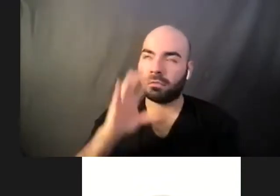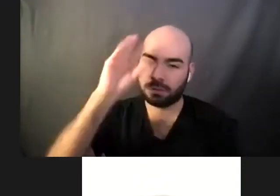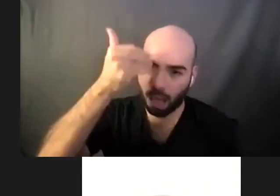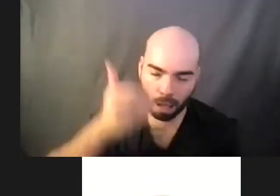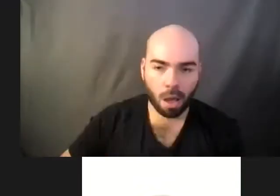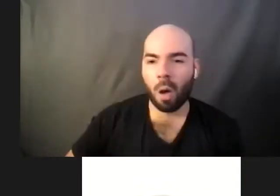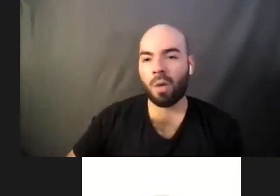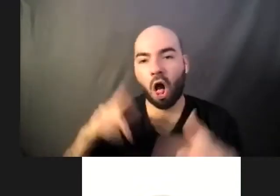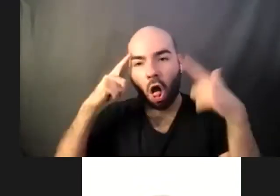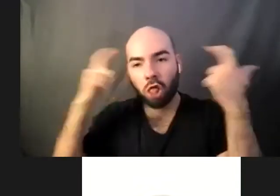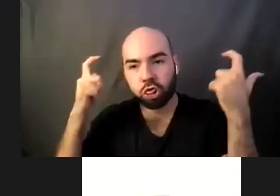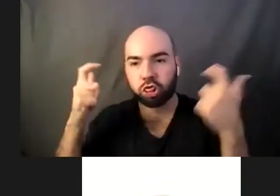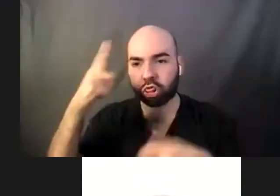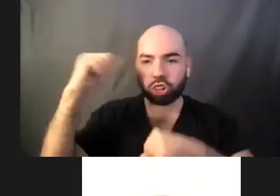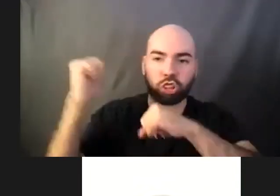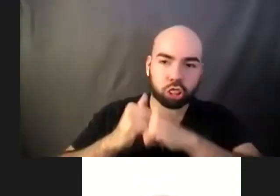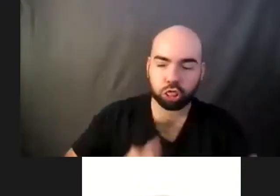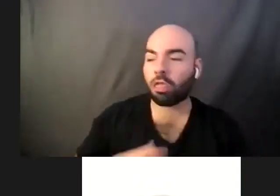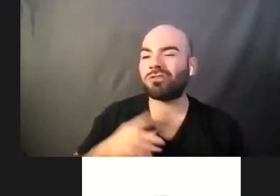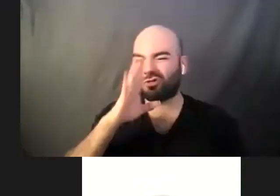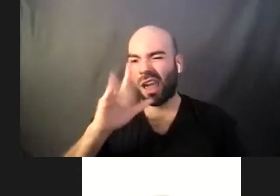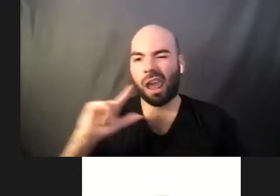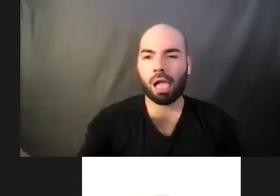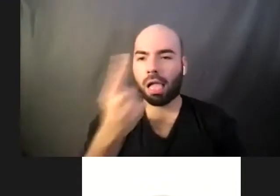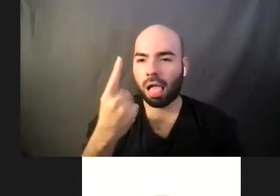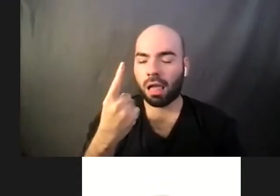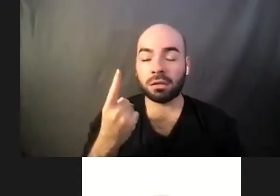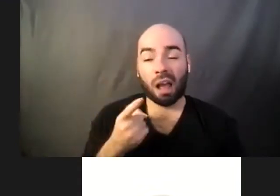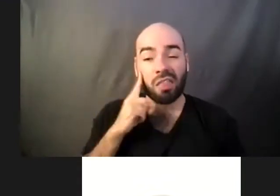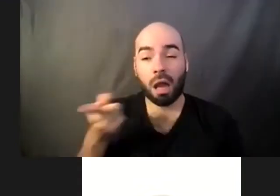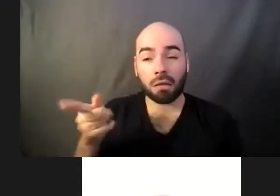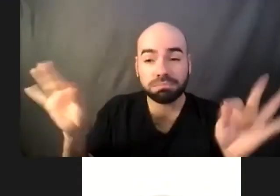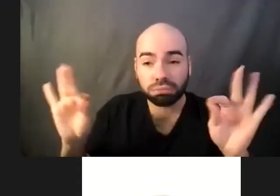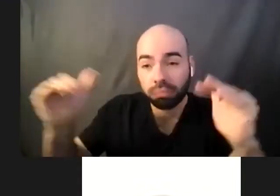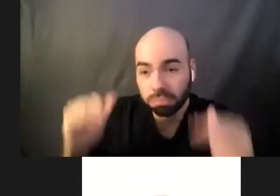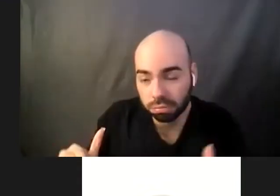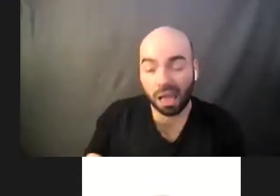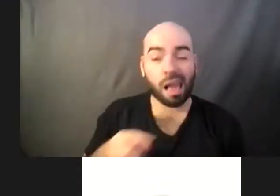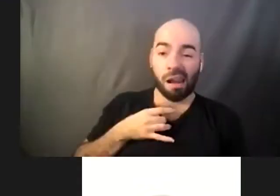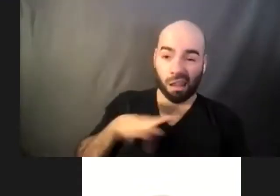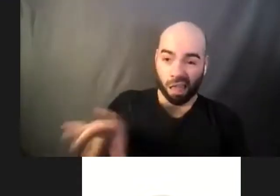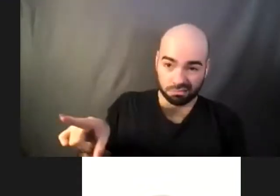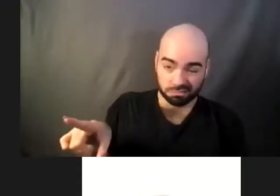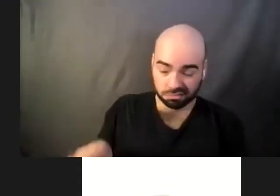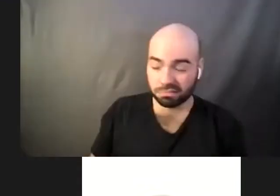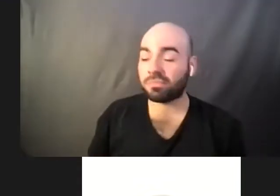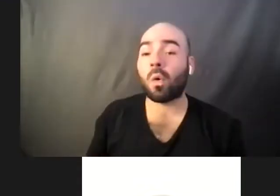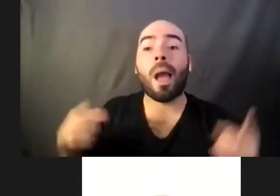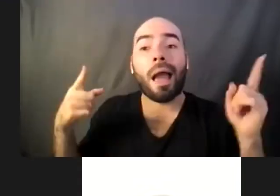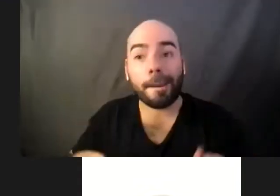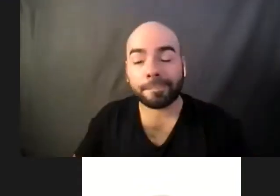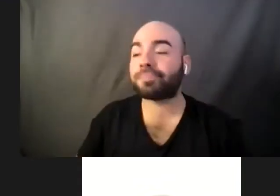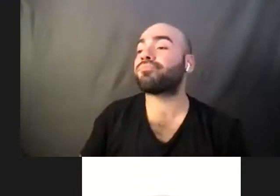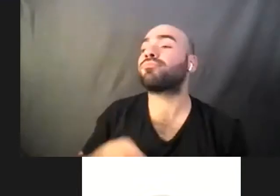I'm just like, I'm straight. And I'm just like, what are you? He's just so dumb to me. I just didn't like him very much. So, you know, one day, instead of